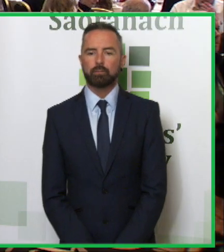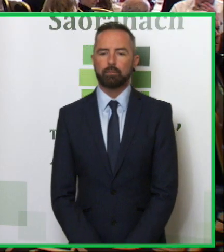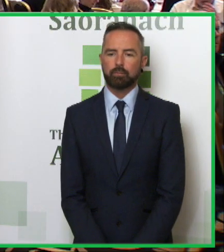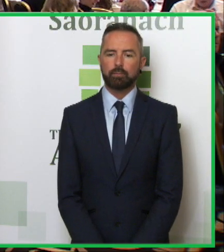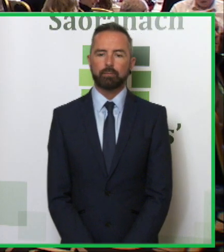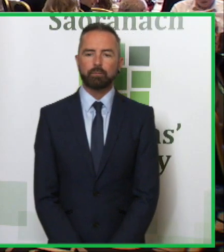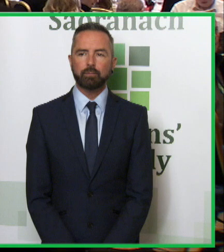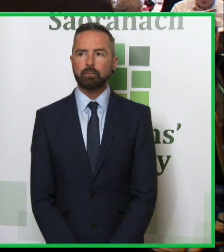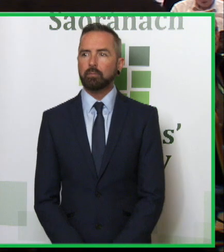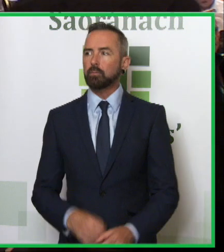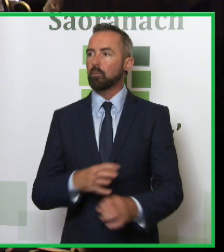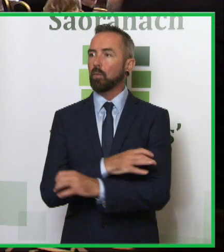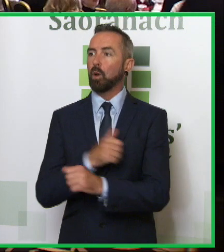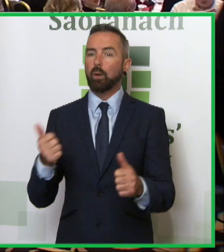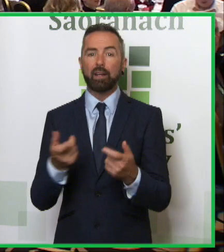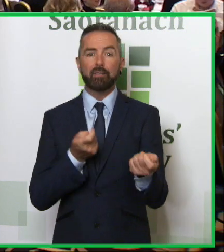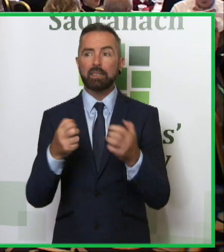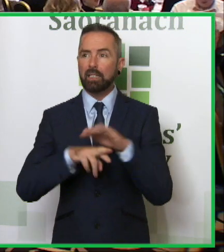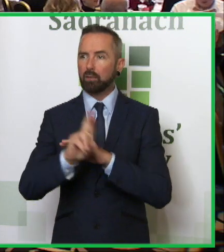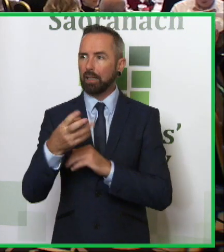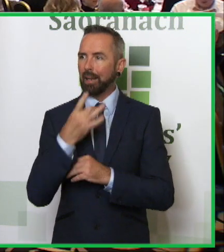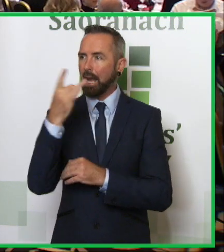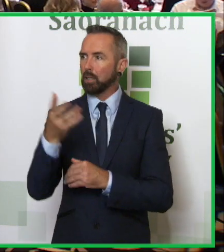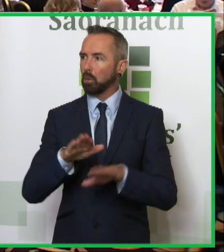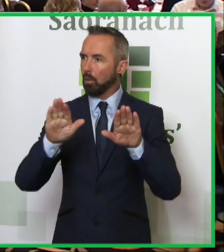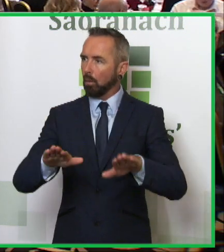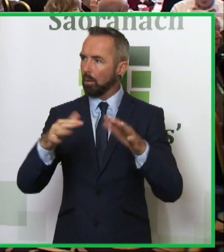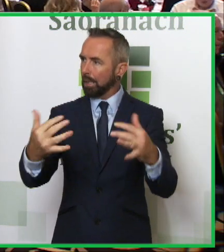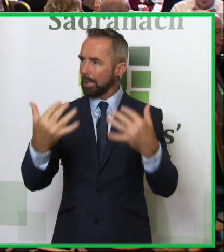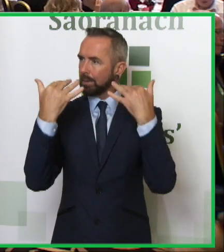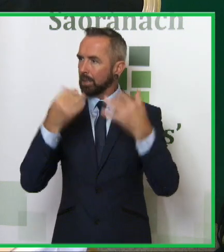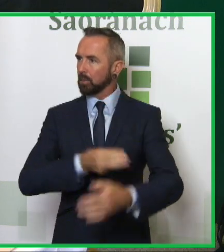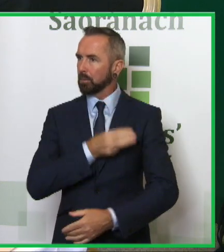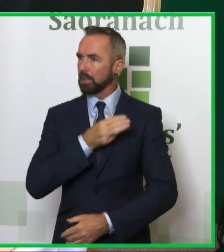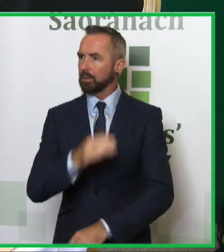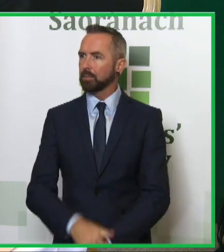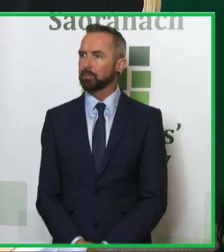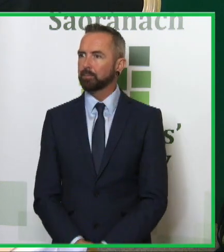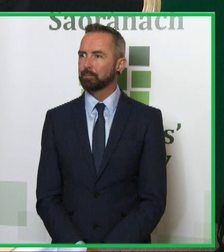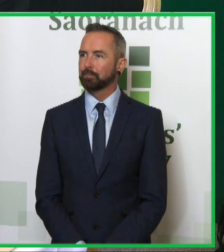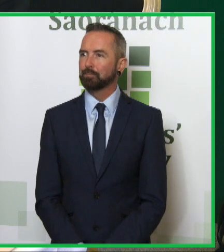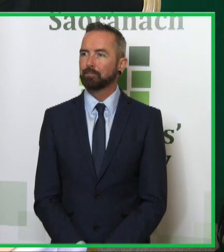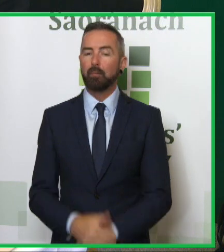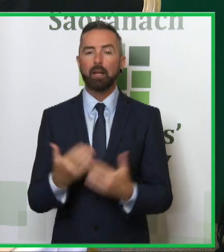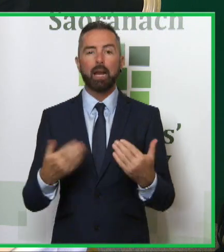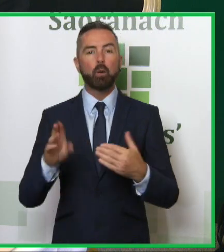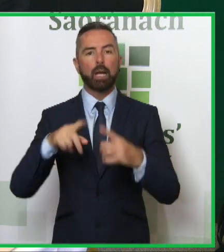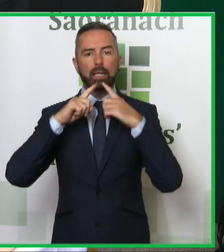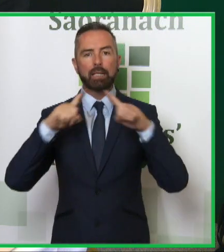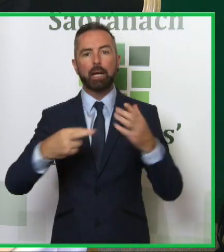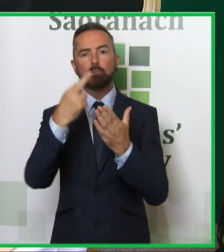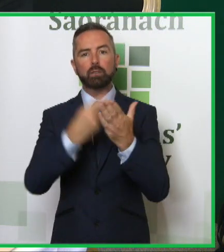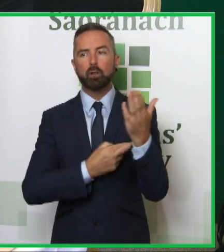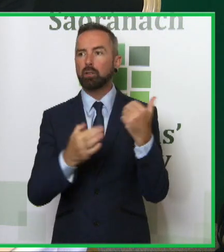Everybody, sorry, facilitators, can I just ask every table just for attention, please? We're now in a position to declare the